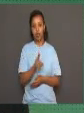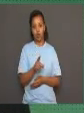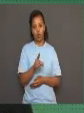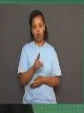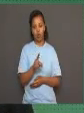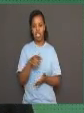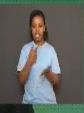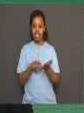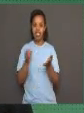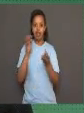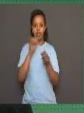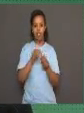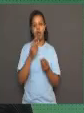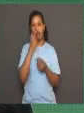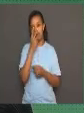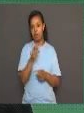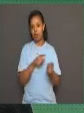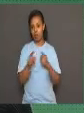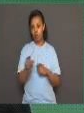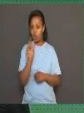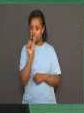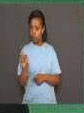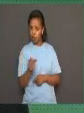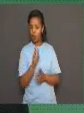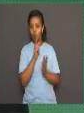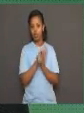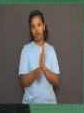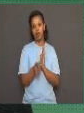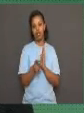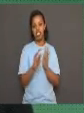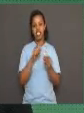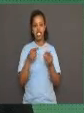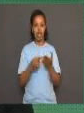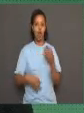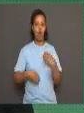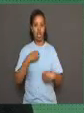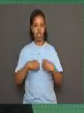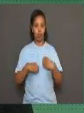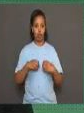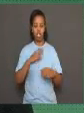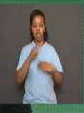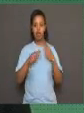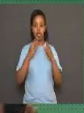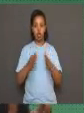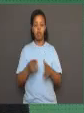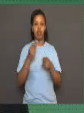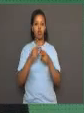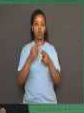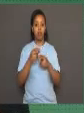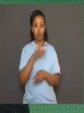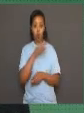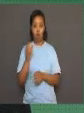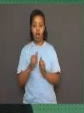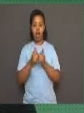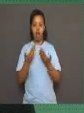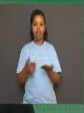will also look at some examples of organisms with scientific names and how